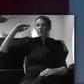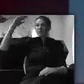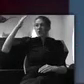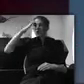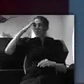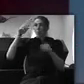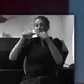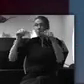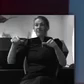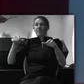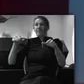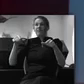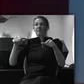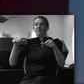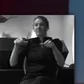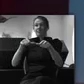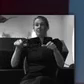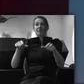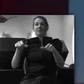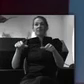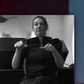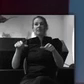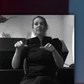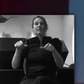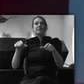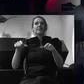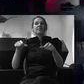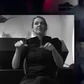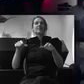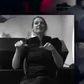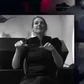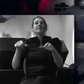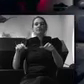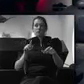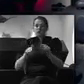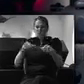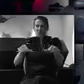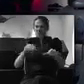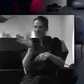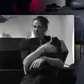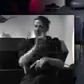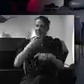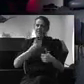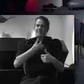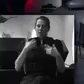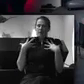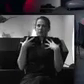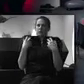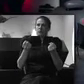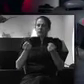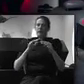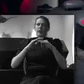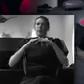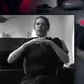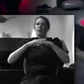your body. It just did it all by itself. Did you ever wonder how your body